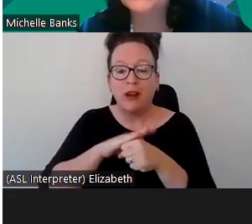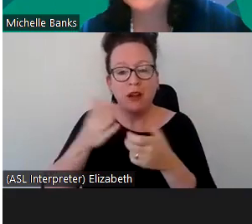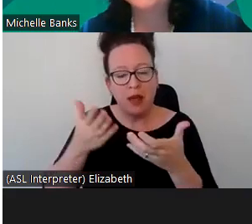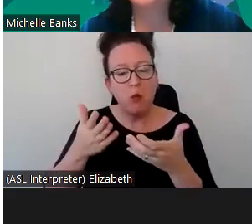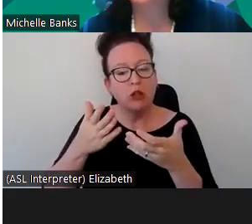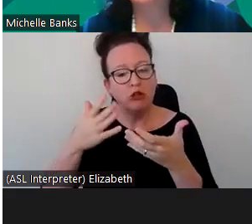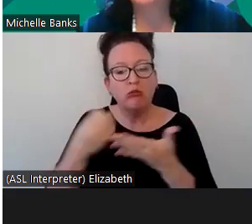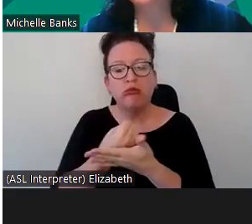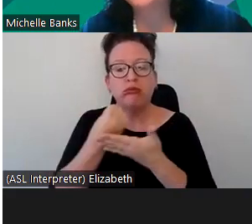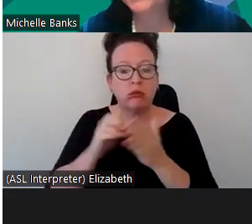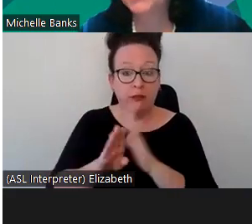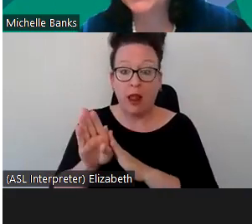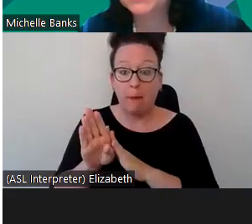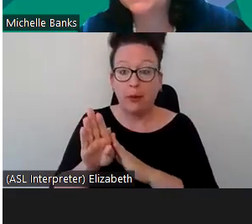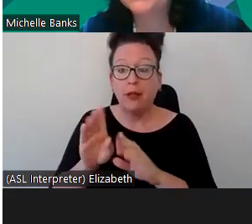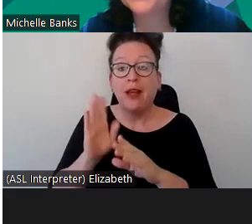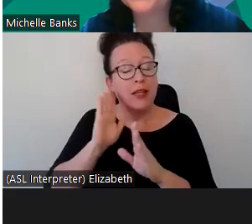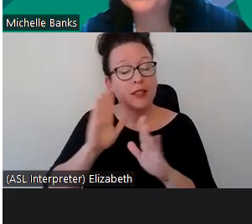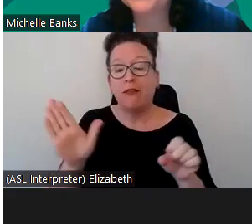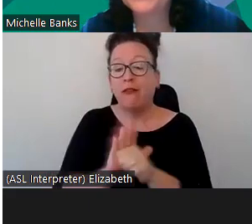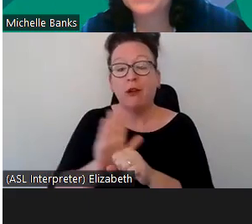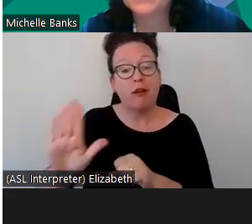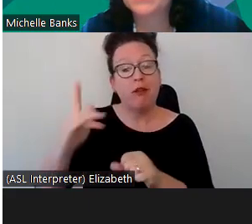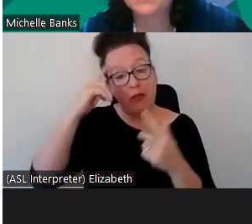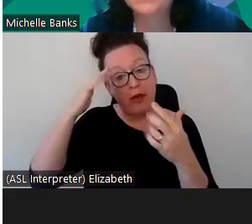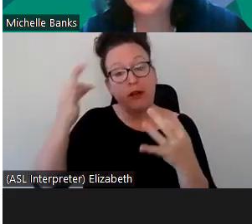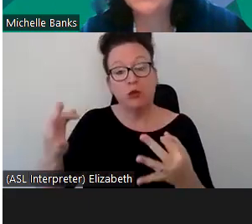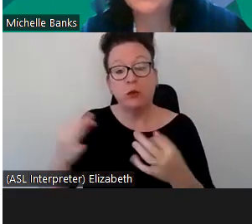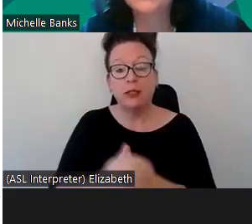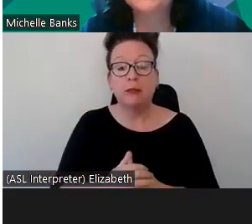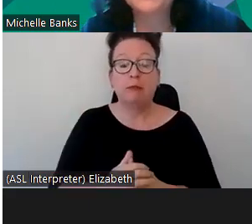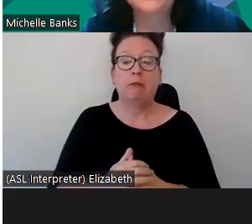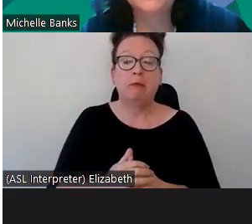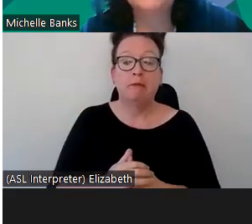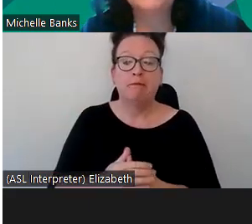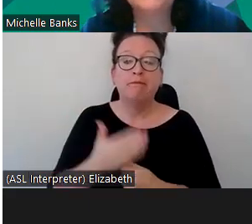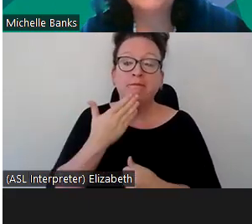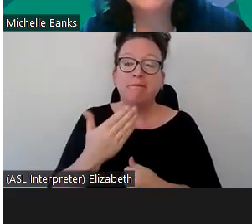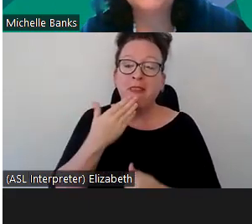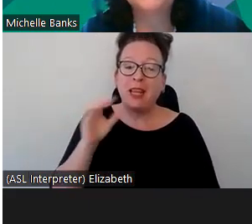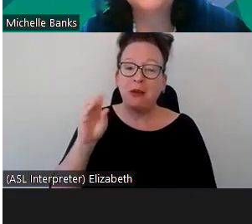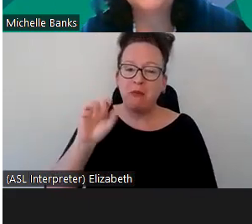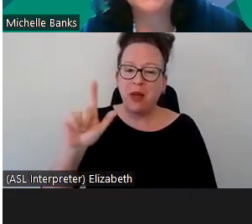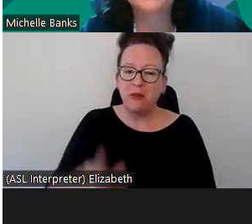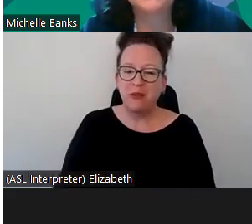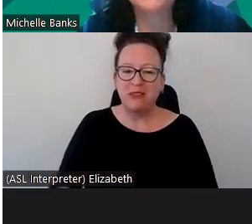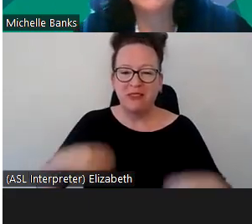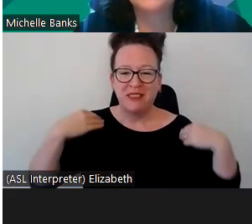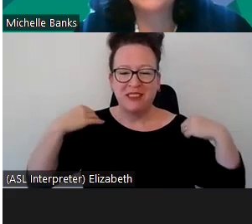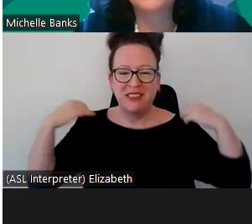developing. So it's completely their choice. Yep. Thanks, Emmanuel. No problem.